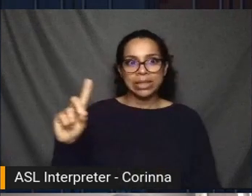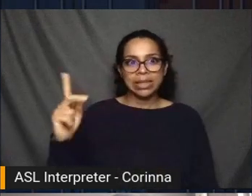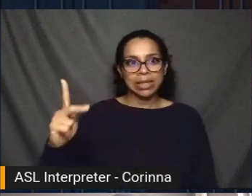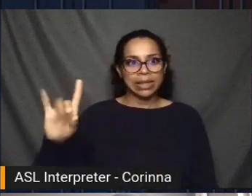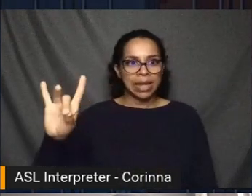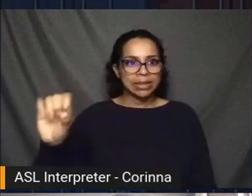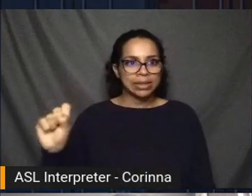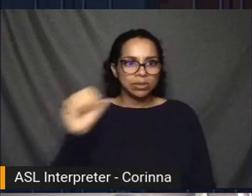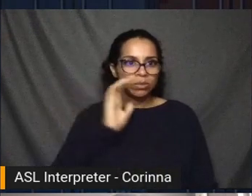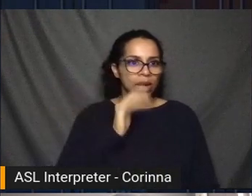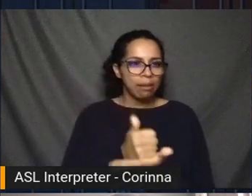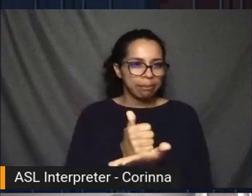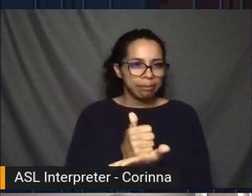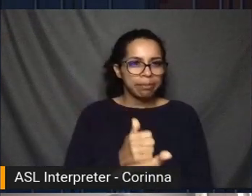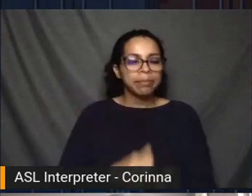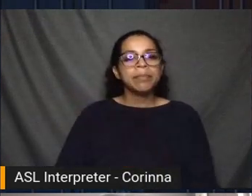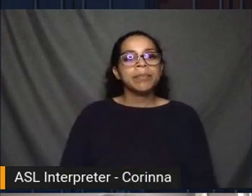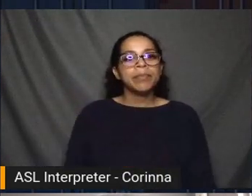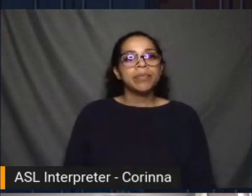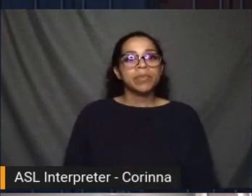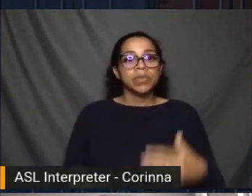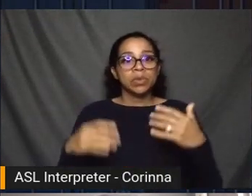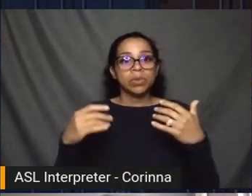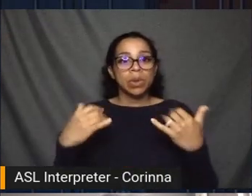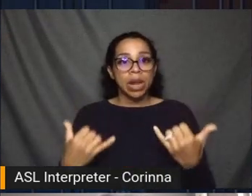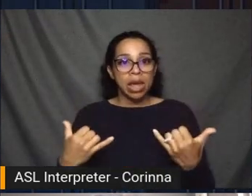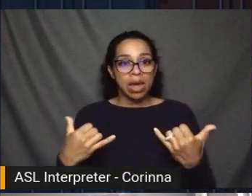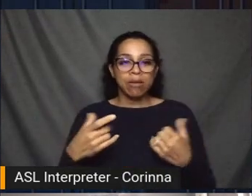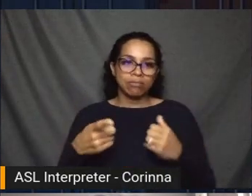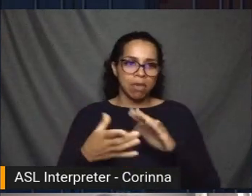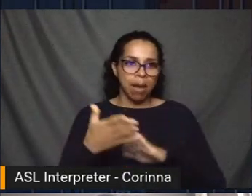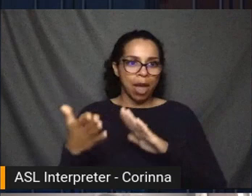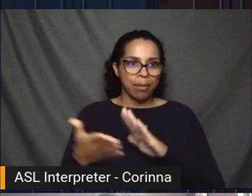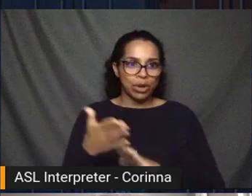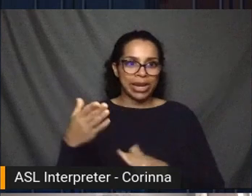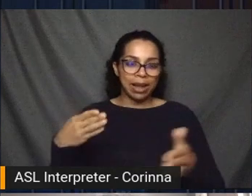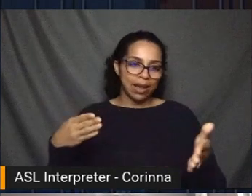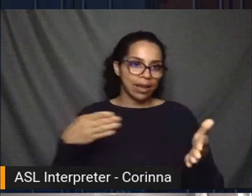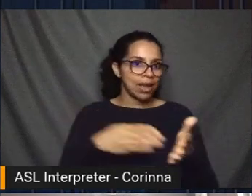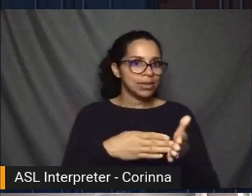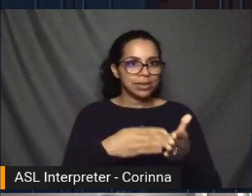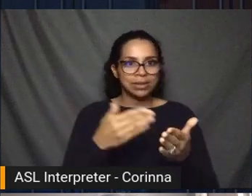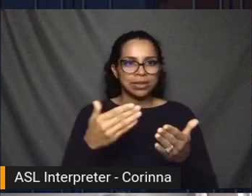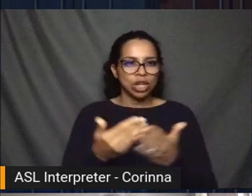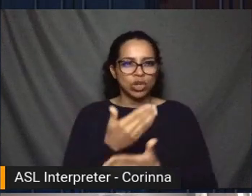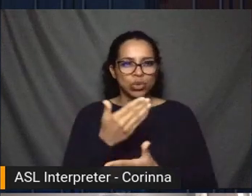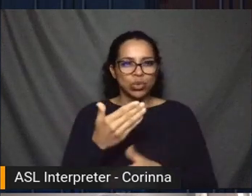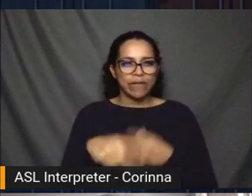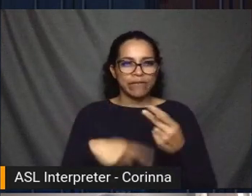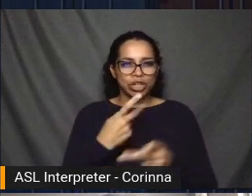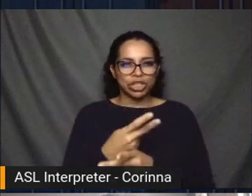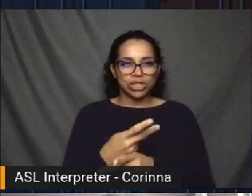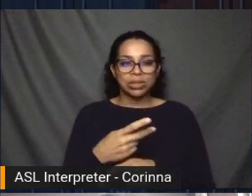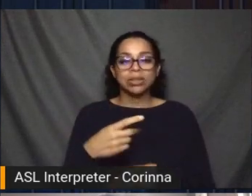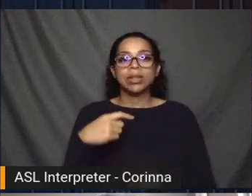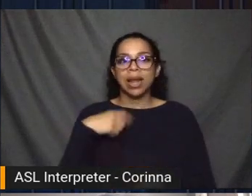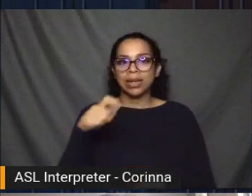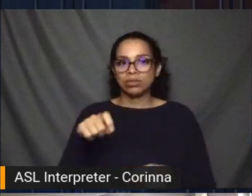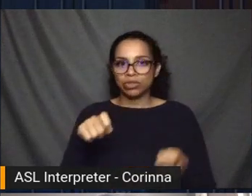do right now is basically, because I'm operating against a new version, I'm going to change this